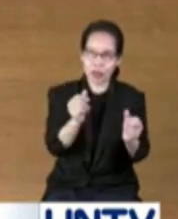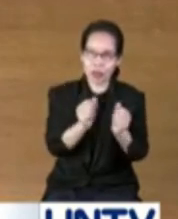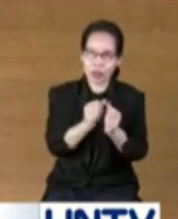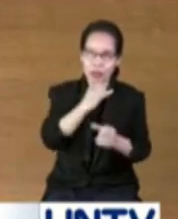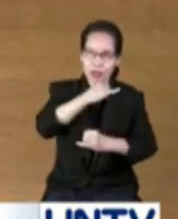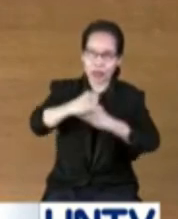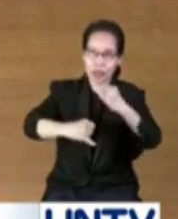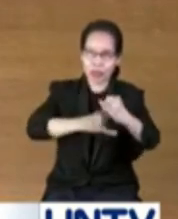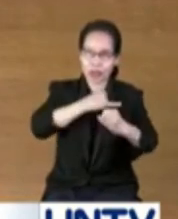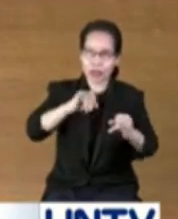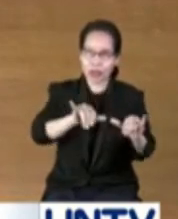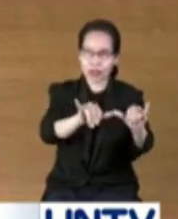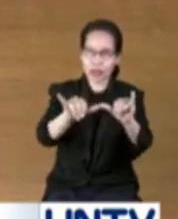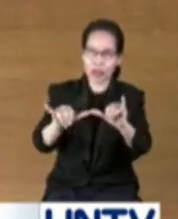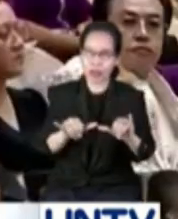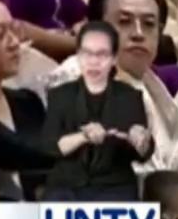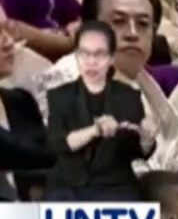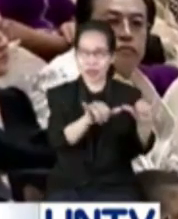standards.